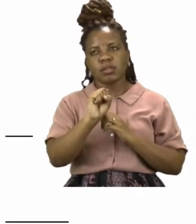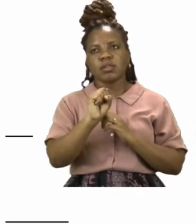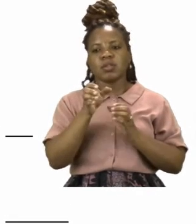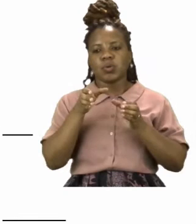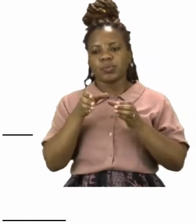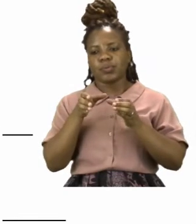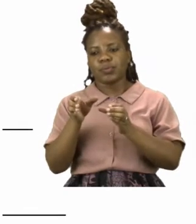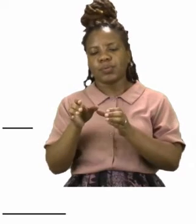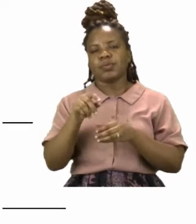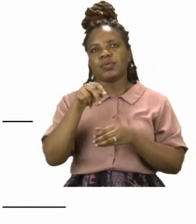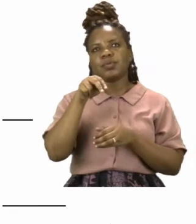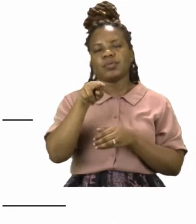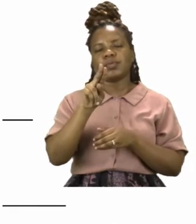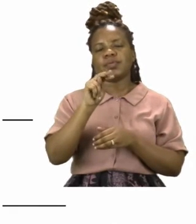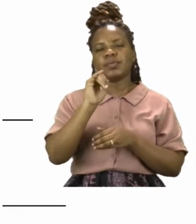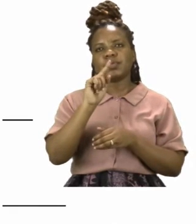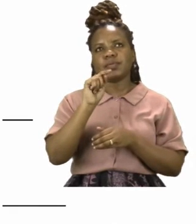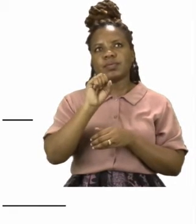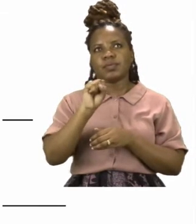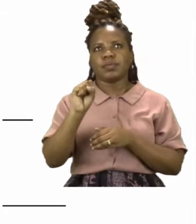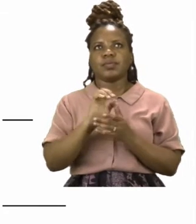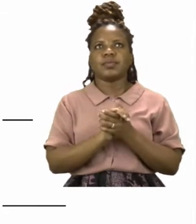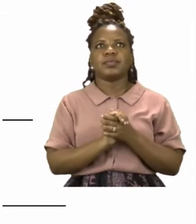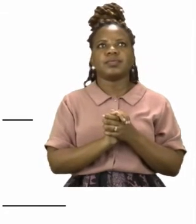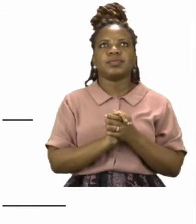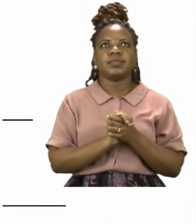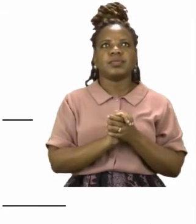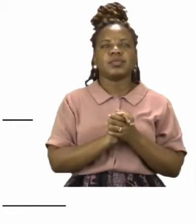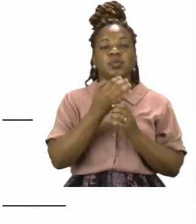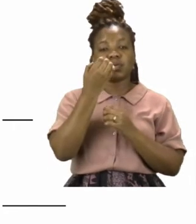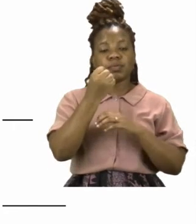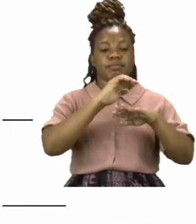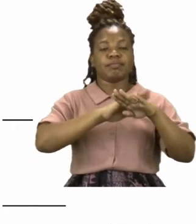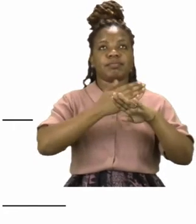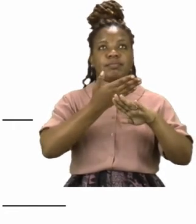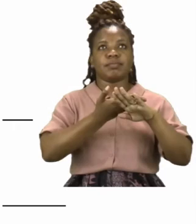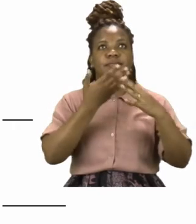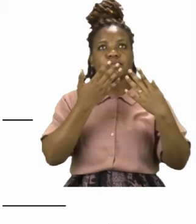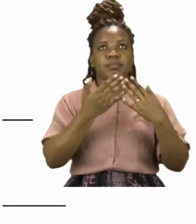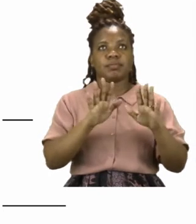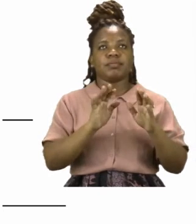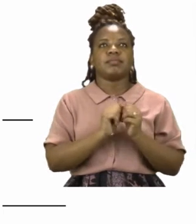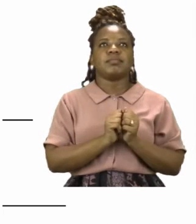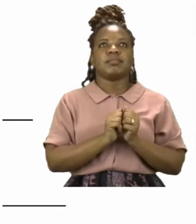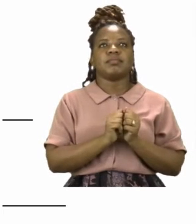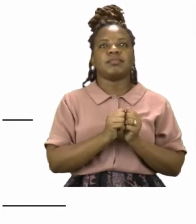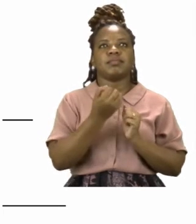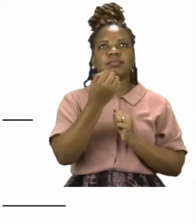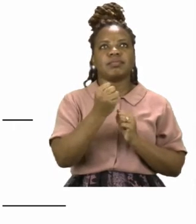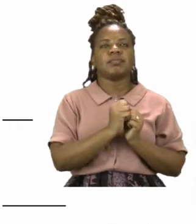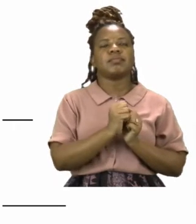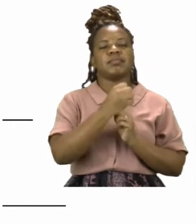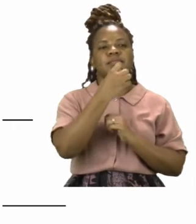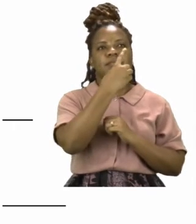had them split up. Because our answer is 13, we have put